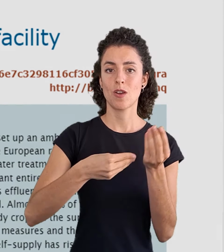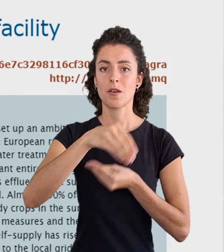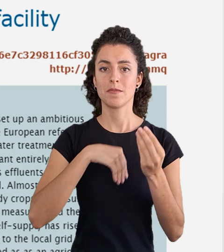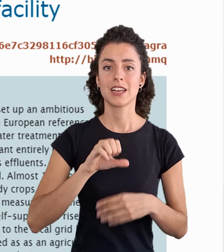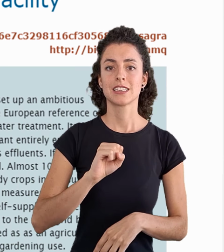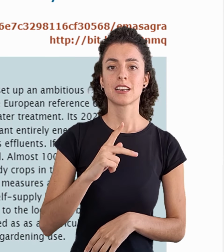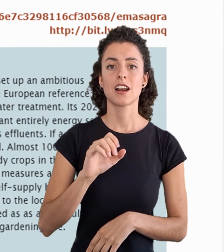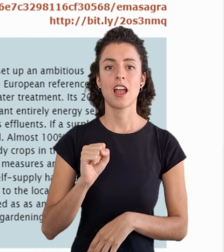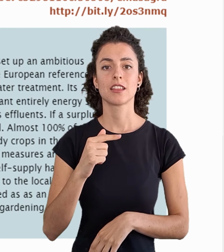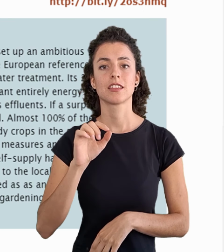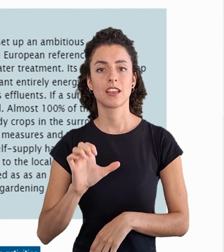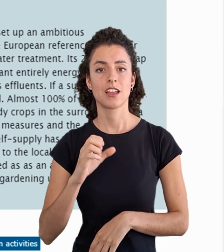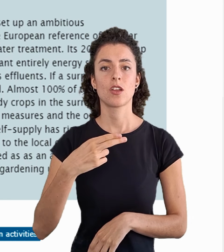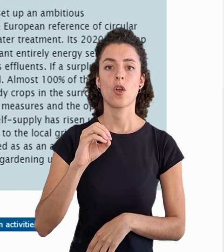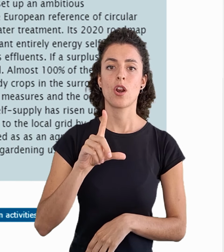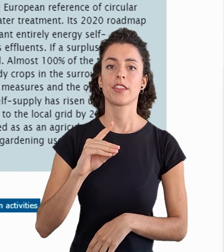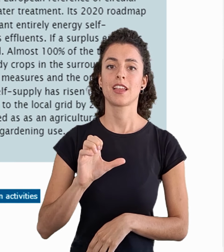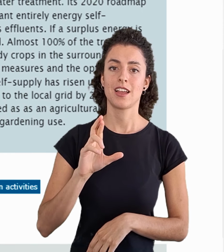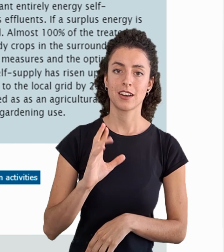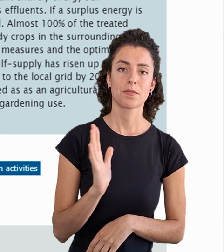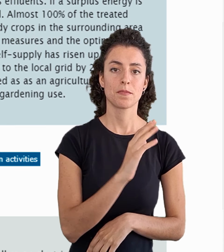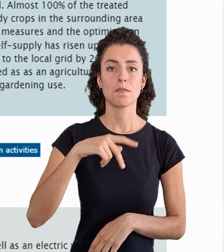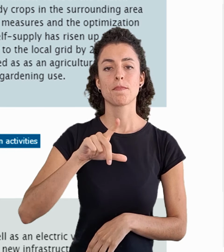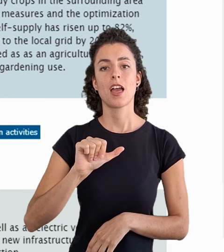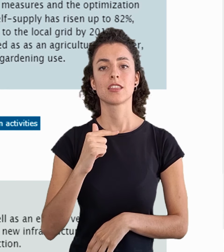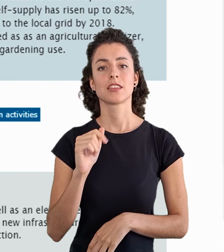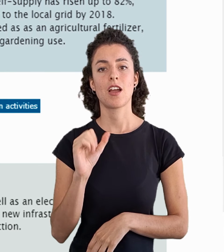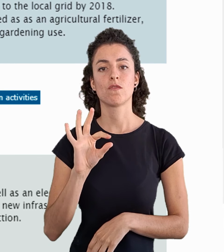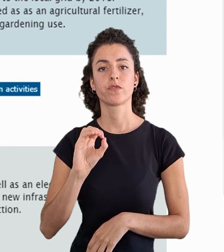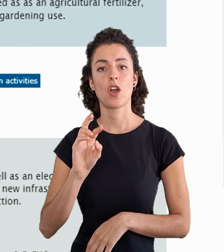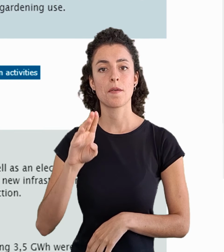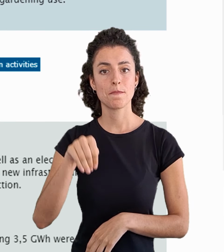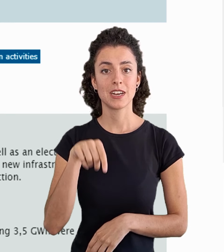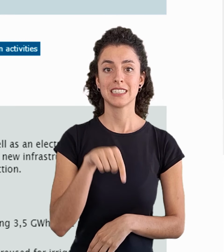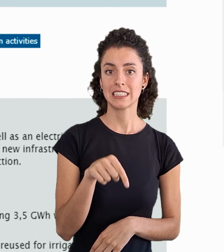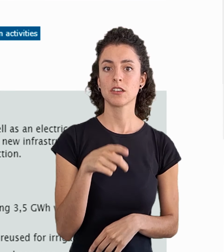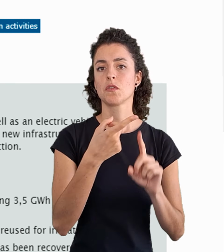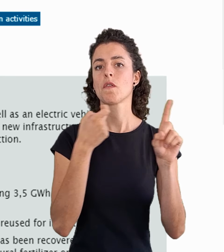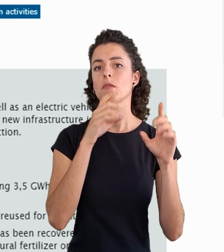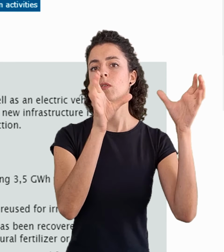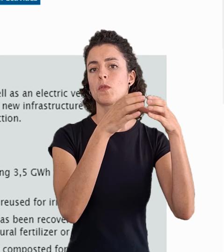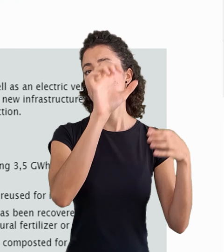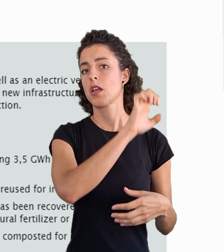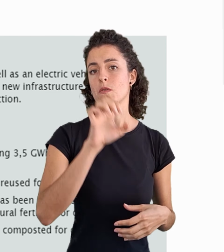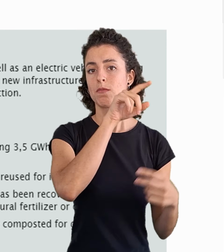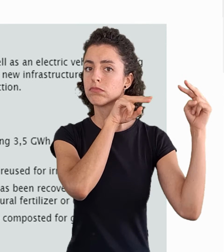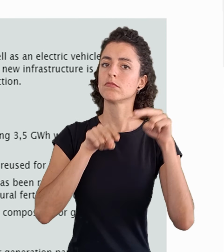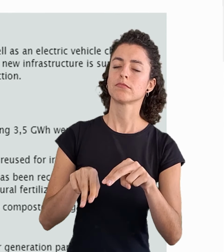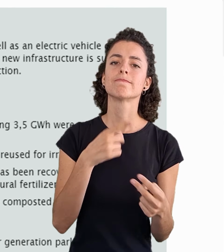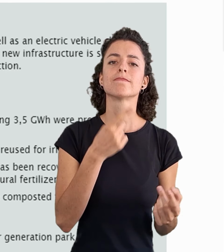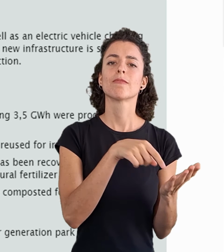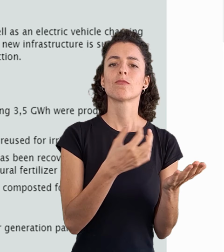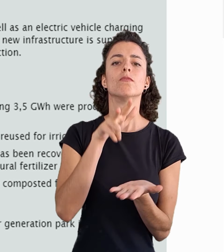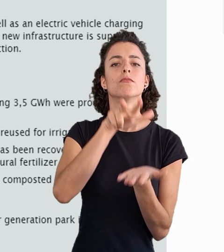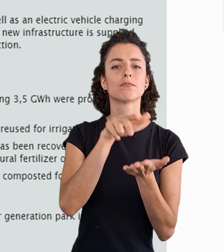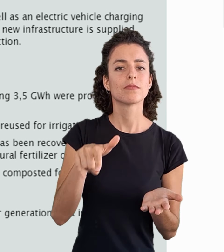It has captivated interest in the water and industrial sectors, attracting numerous visits to the plant and even gaining recognition